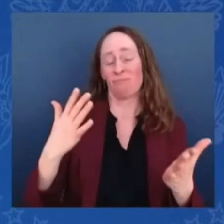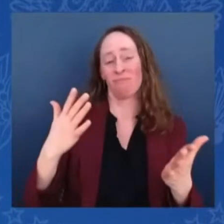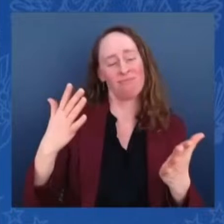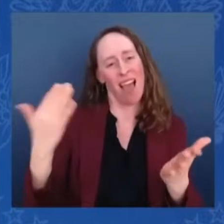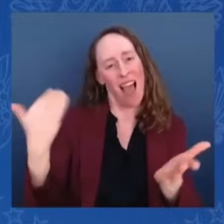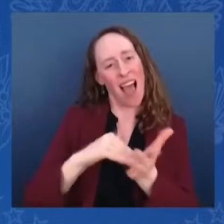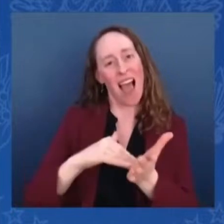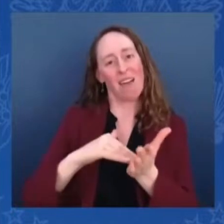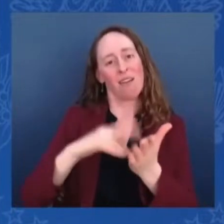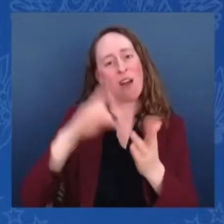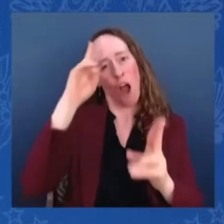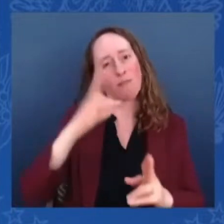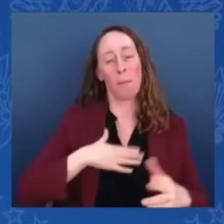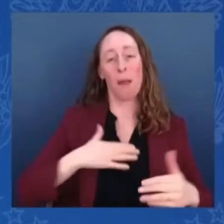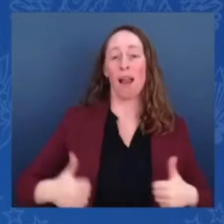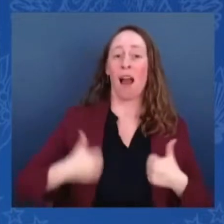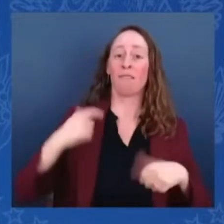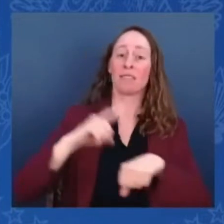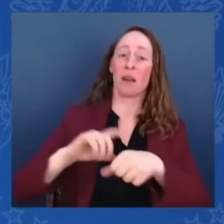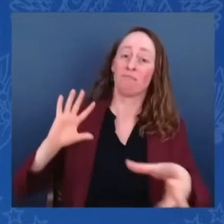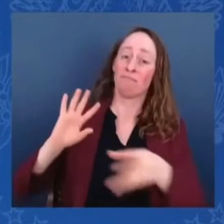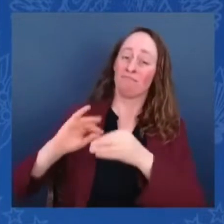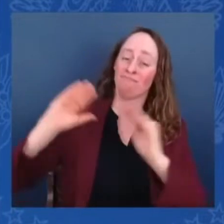United States, Joe Biden.